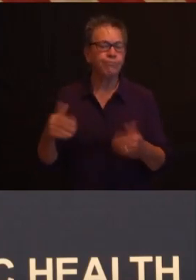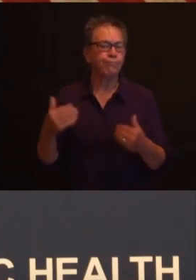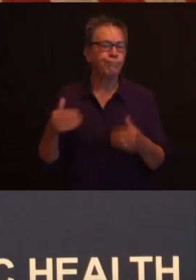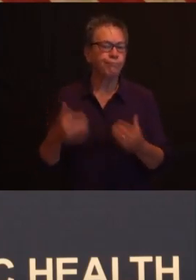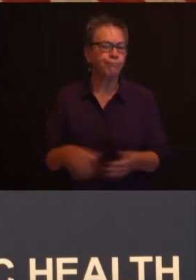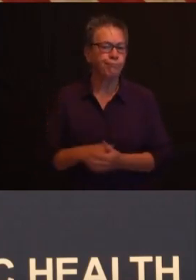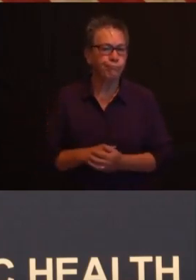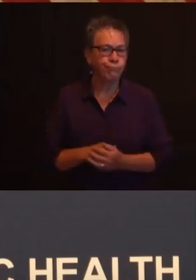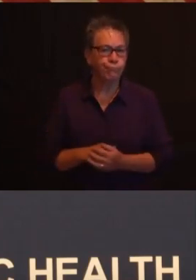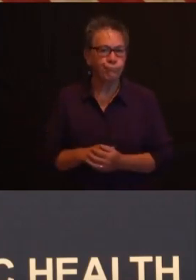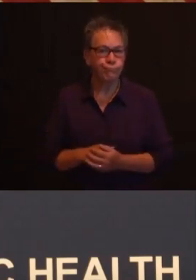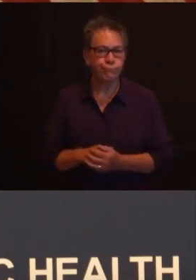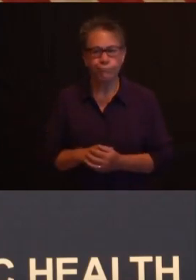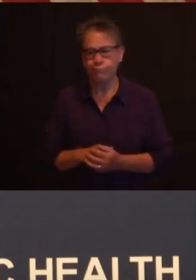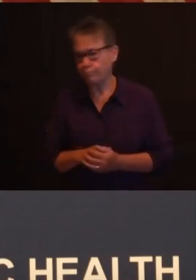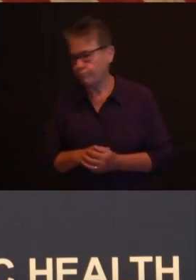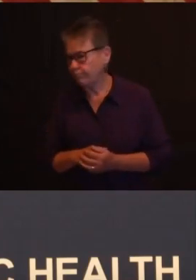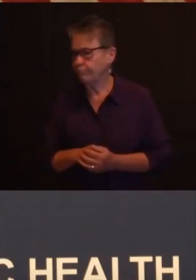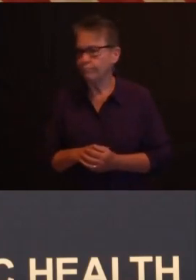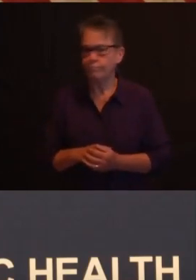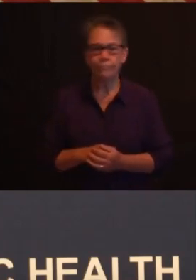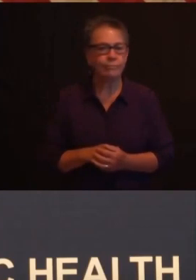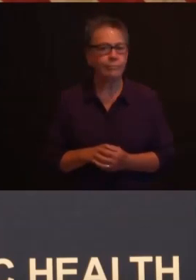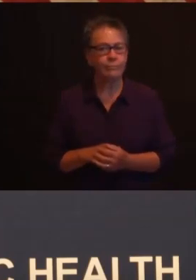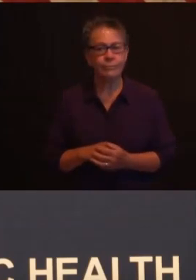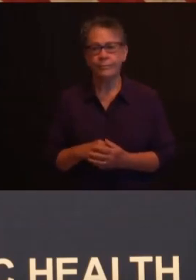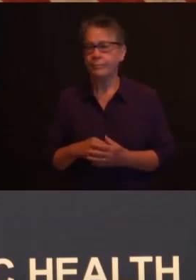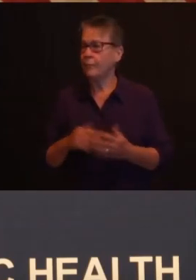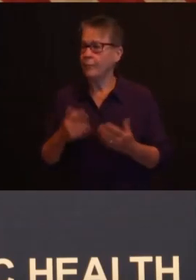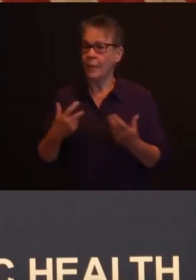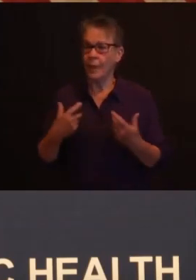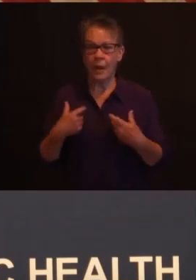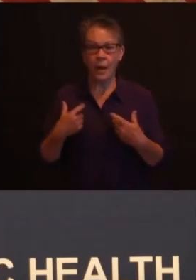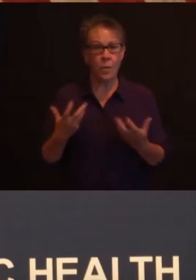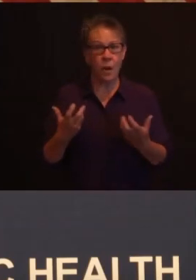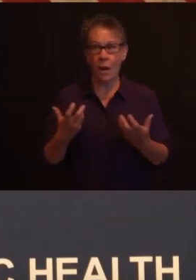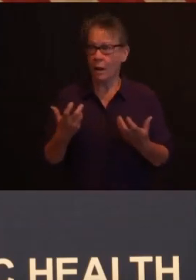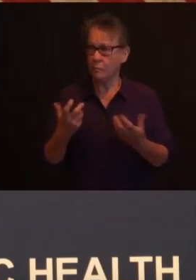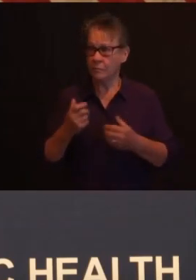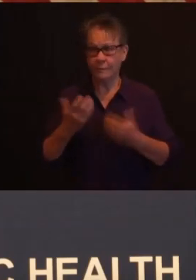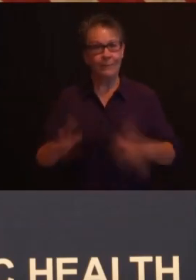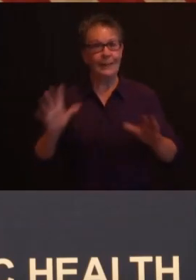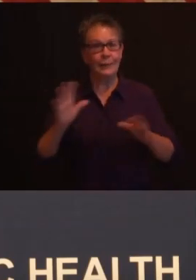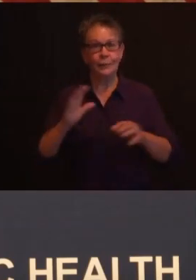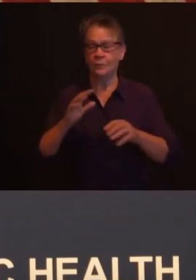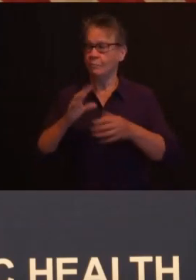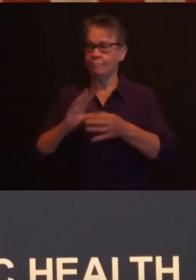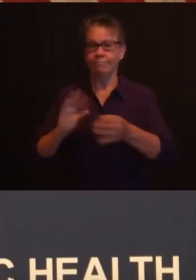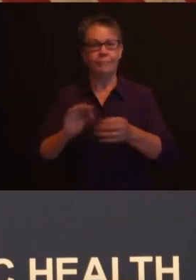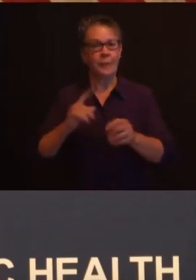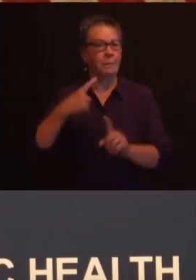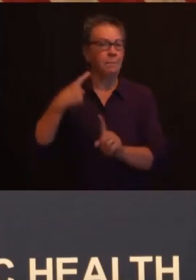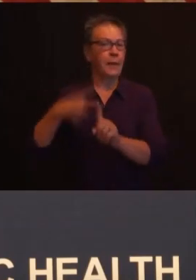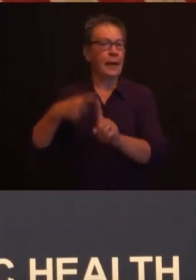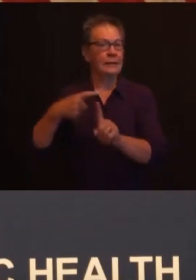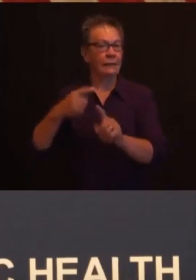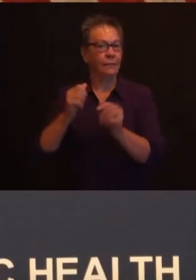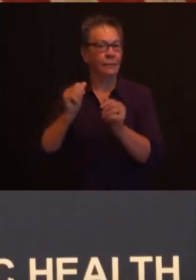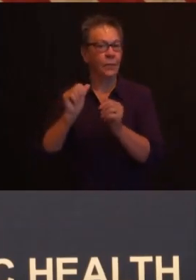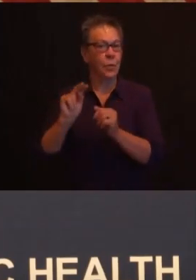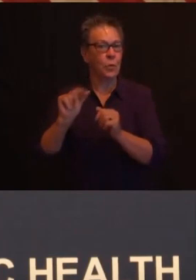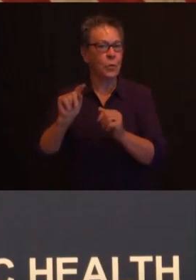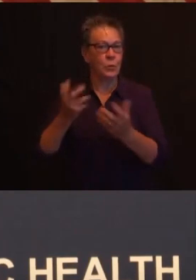But to end it on somewhat of a high note, if I can, it was a jet skier who had a malfunction with her jet ski down